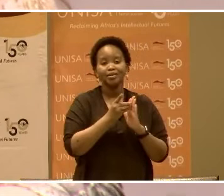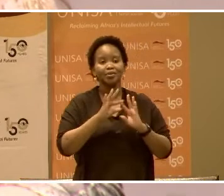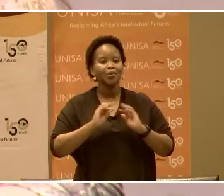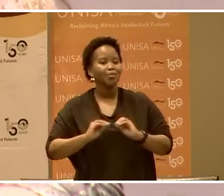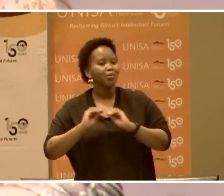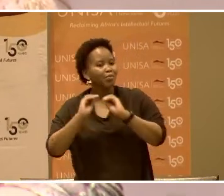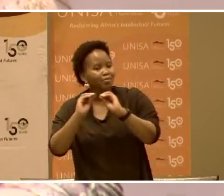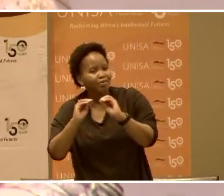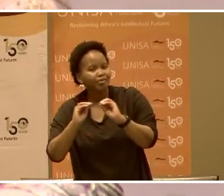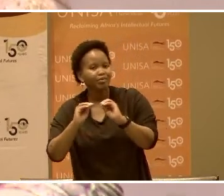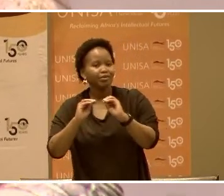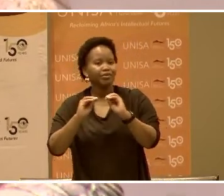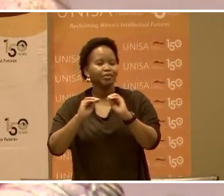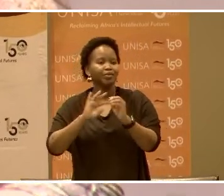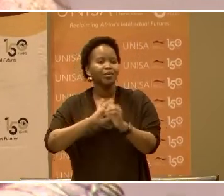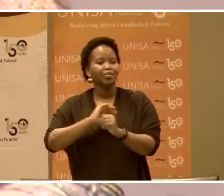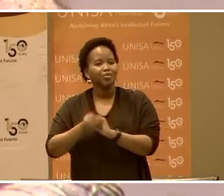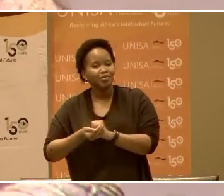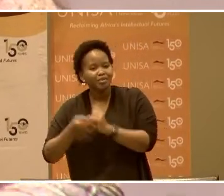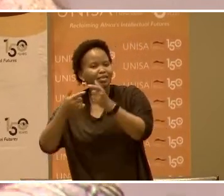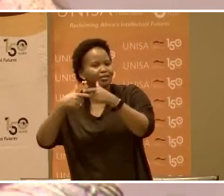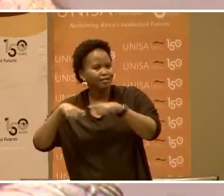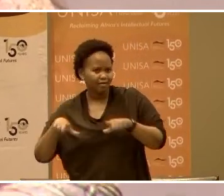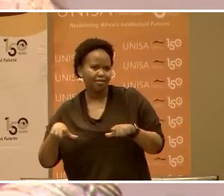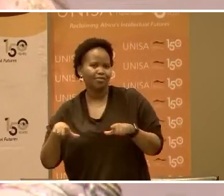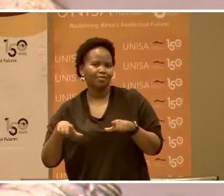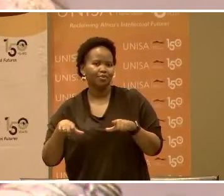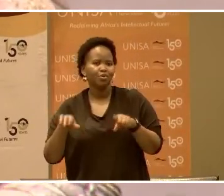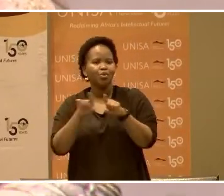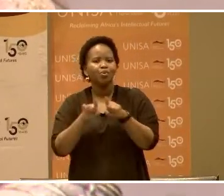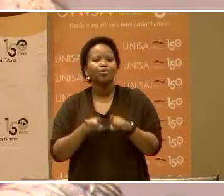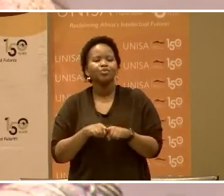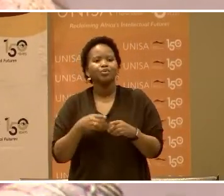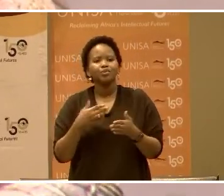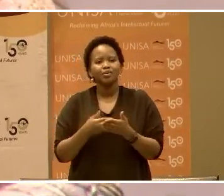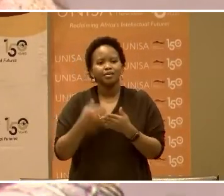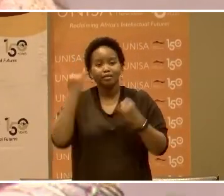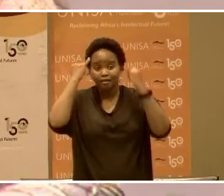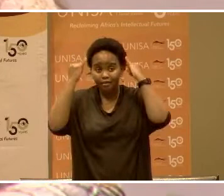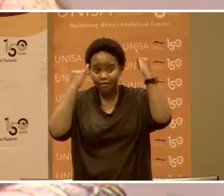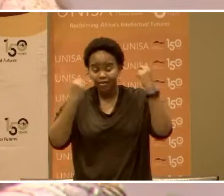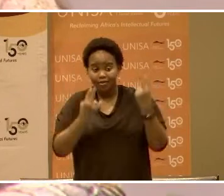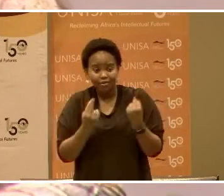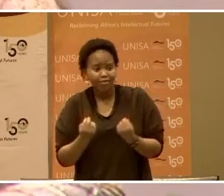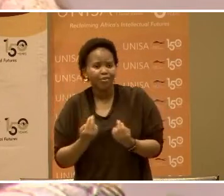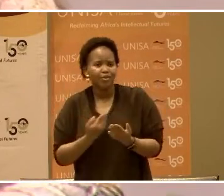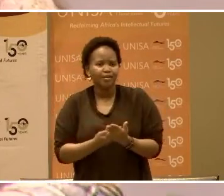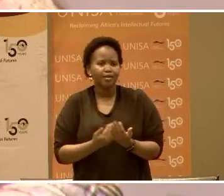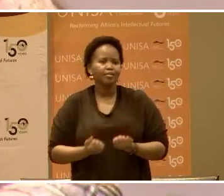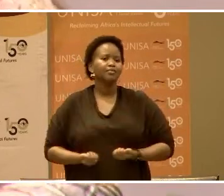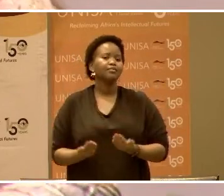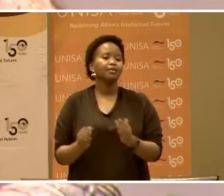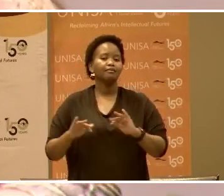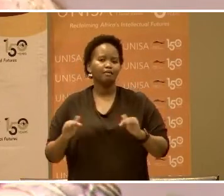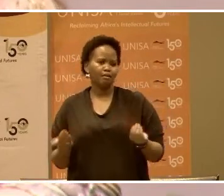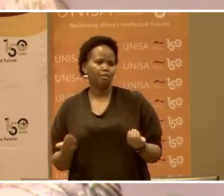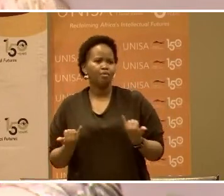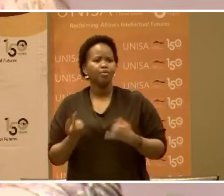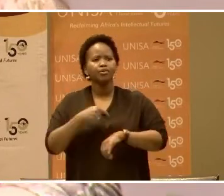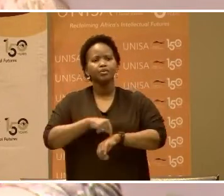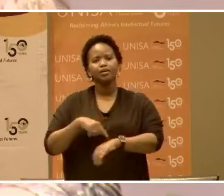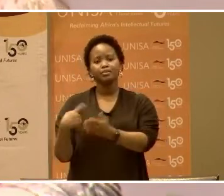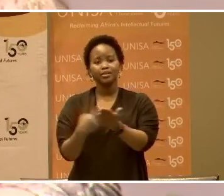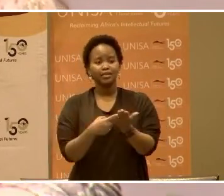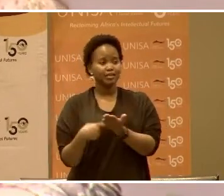about languages to help shape the future of our communities and those that we serve. During many of our discussions,